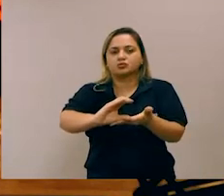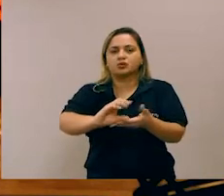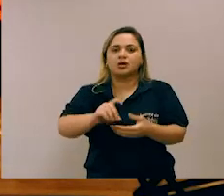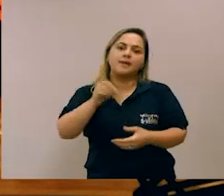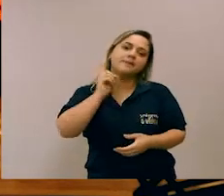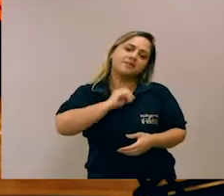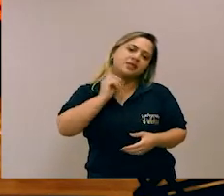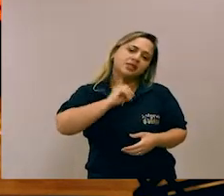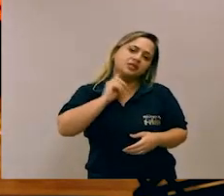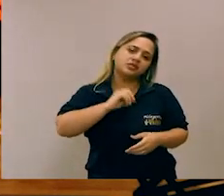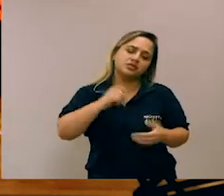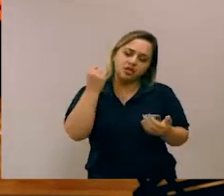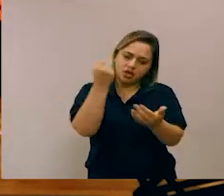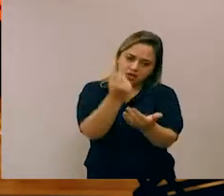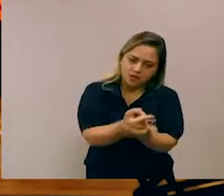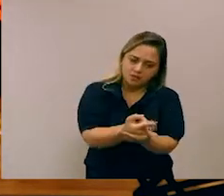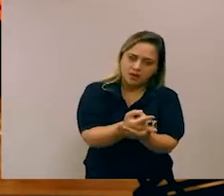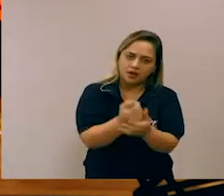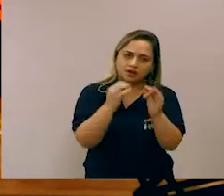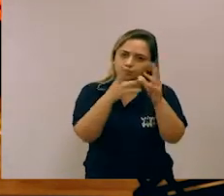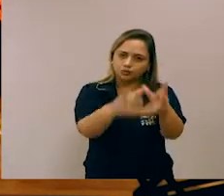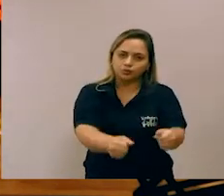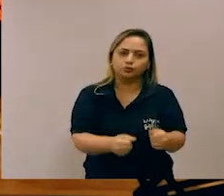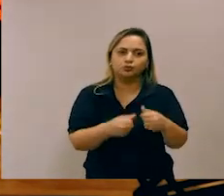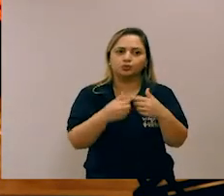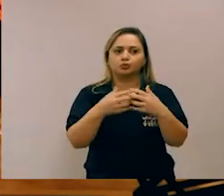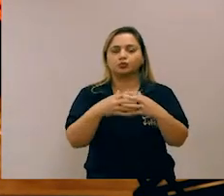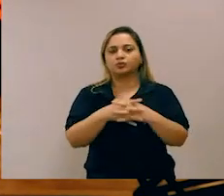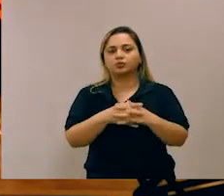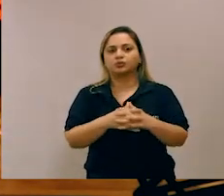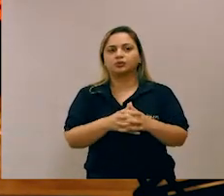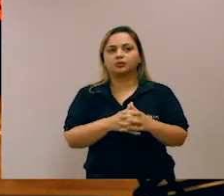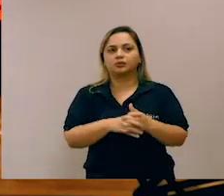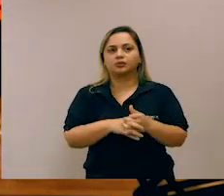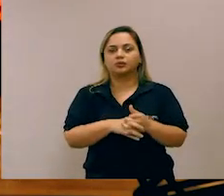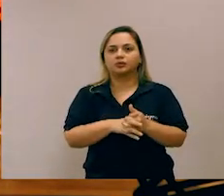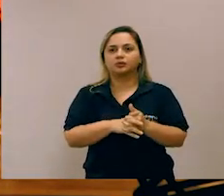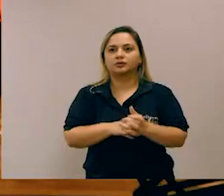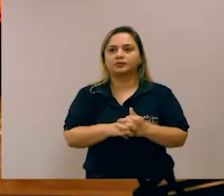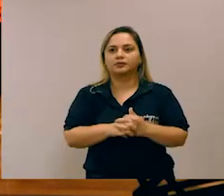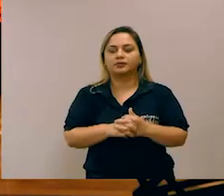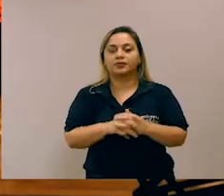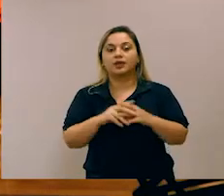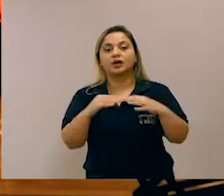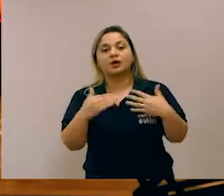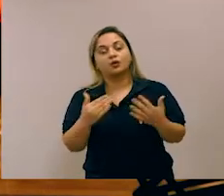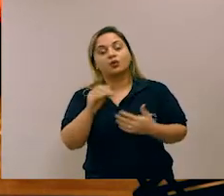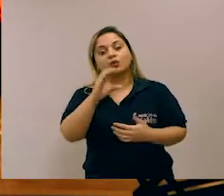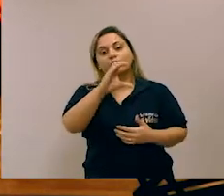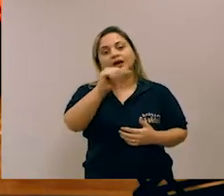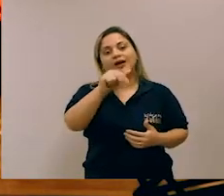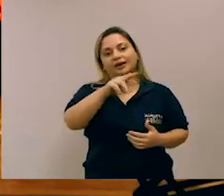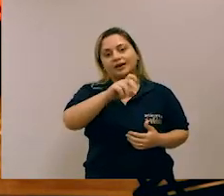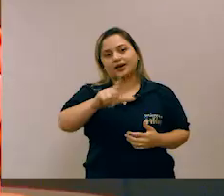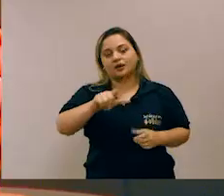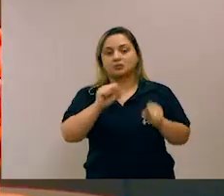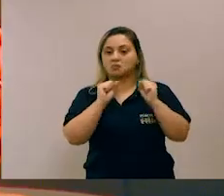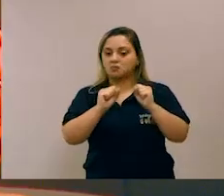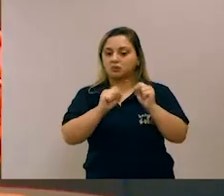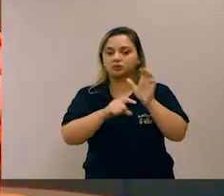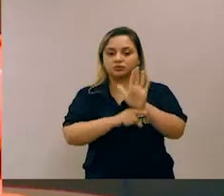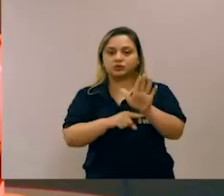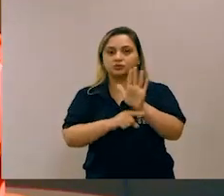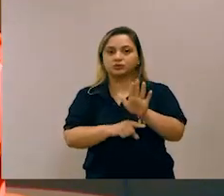operations. I know that it's being paid for by the state of Minas Gerais. So what are the channels for volunteers? The channels are